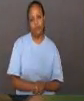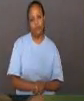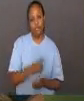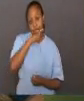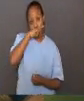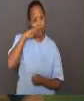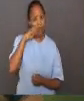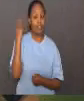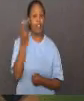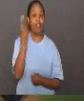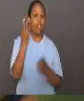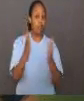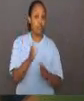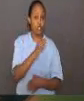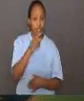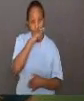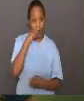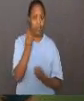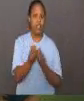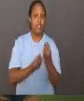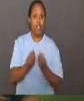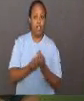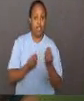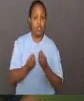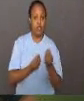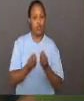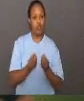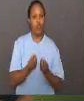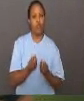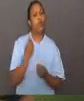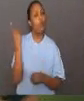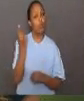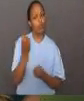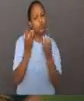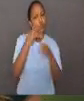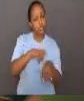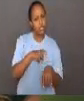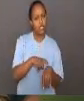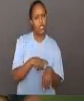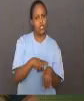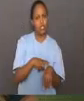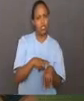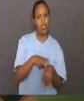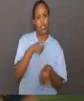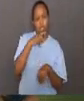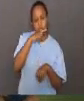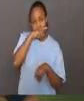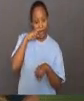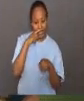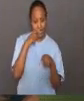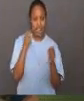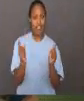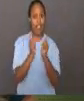Drug users and drug traffickers are often involved in drug-related